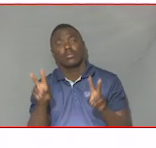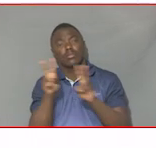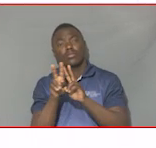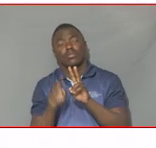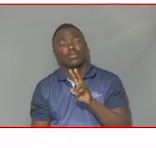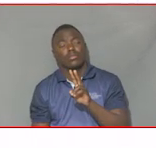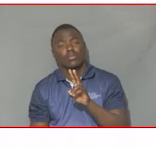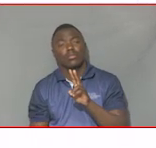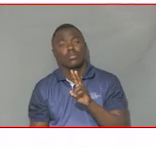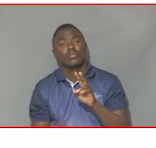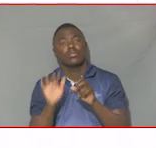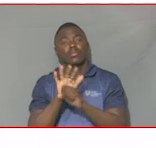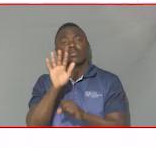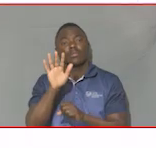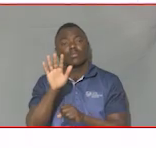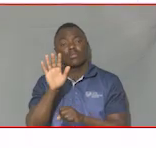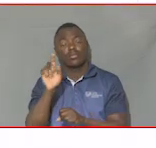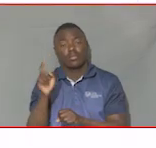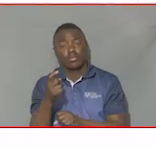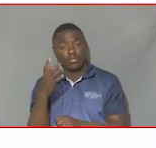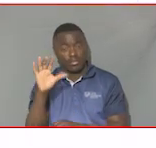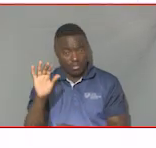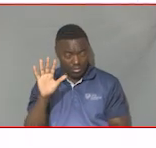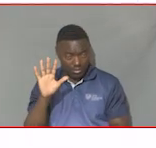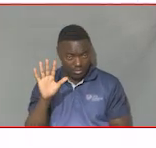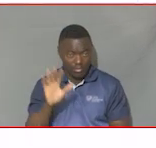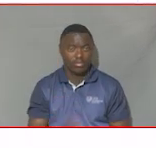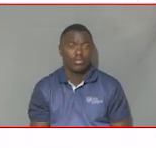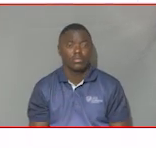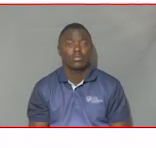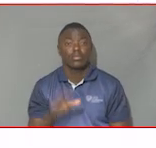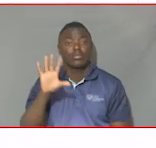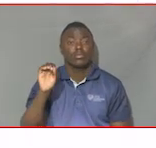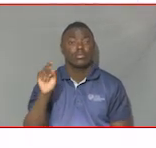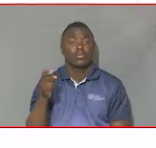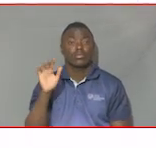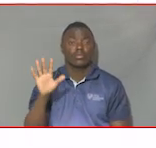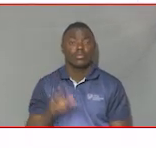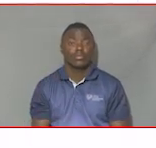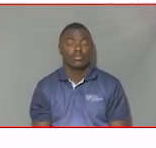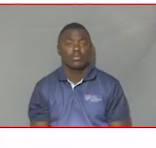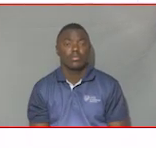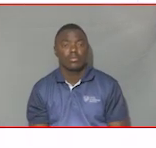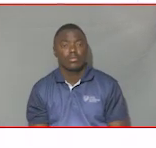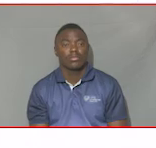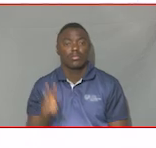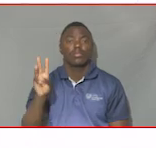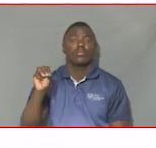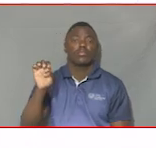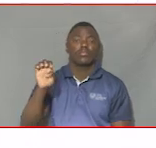equal to 50,5. Is that clear? So that's my mean point. I'm going to use my mean point and